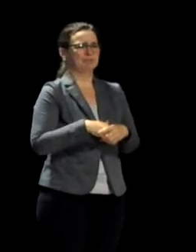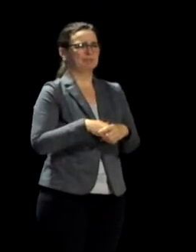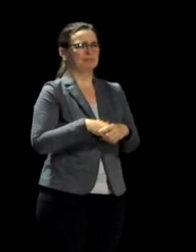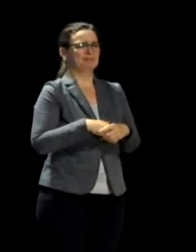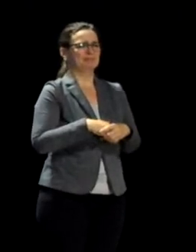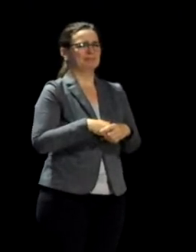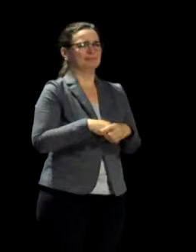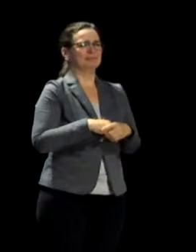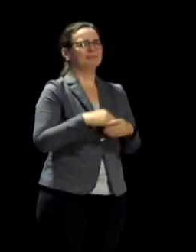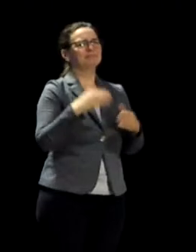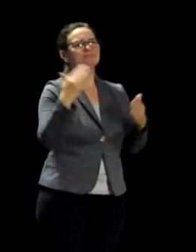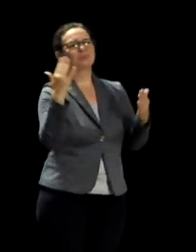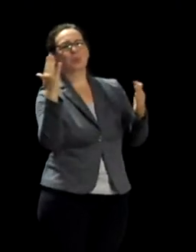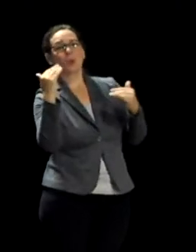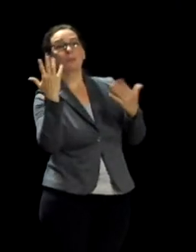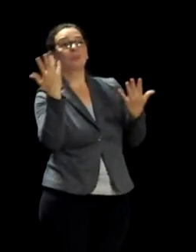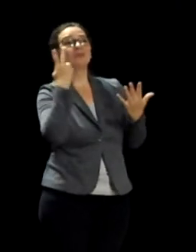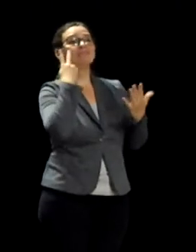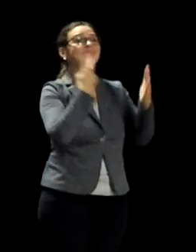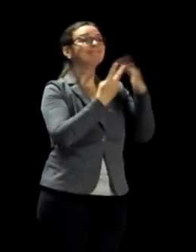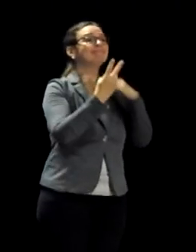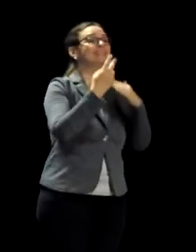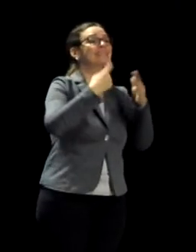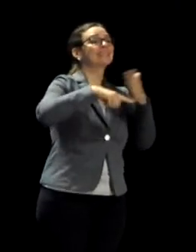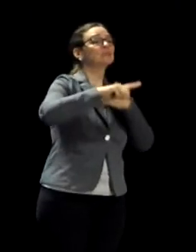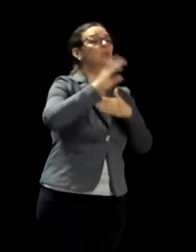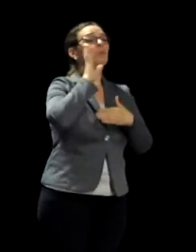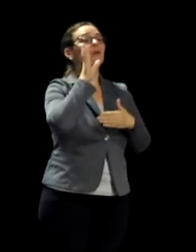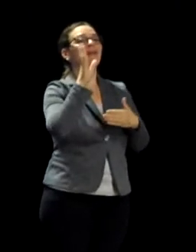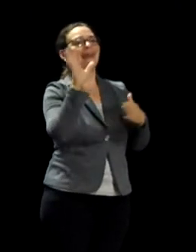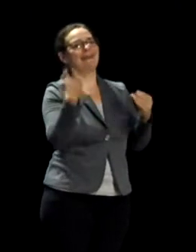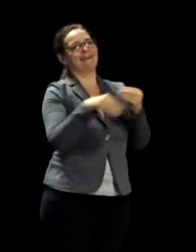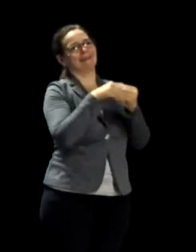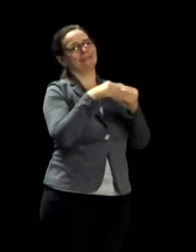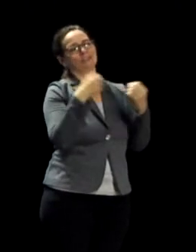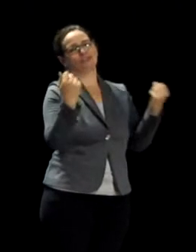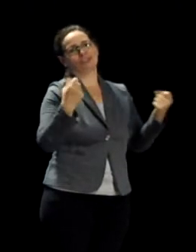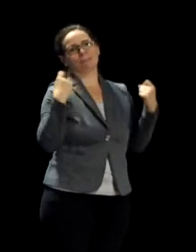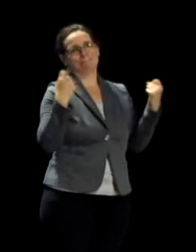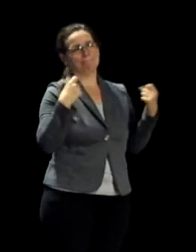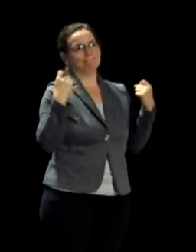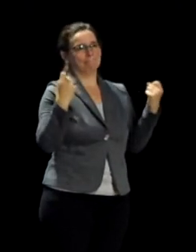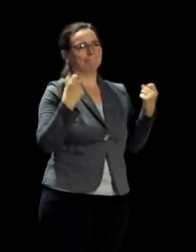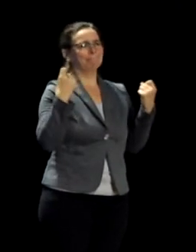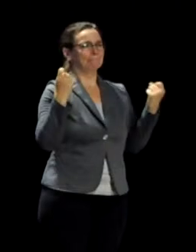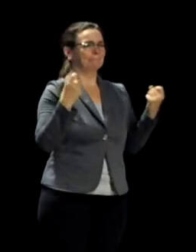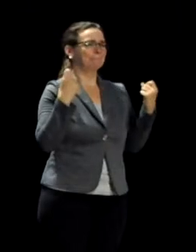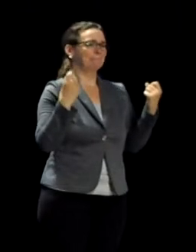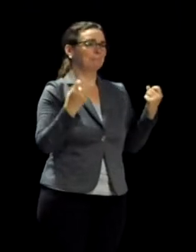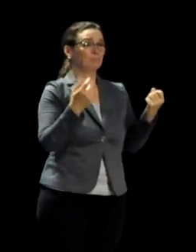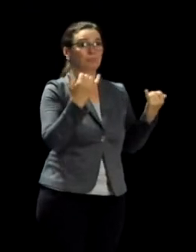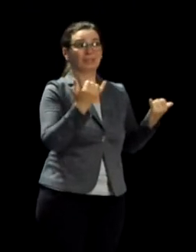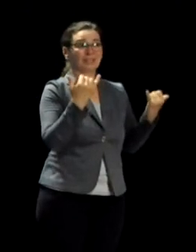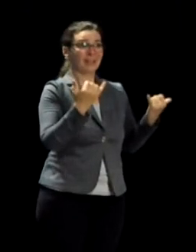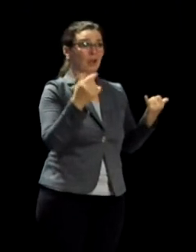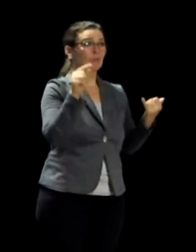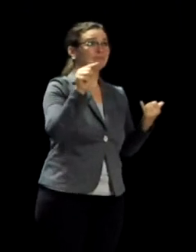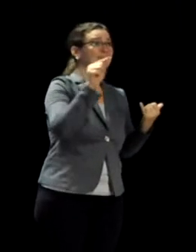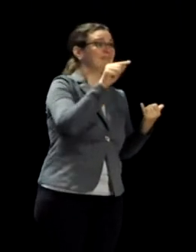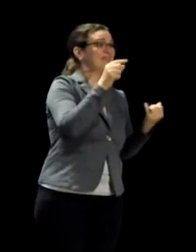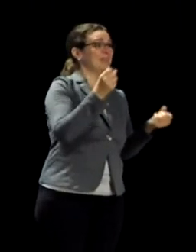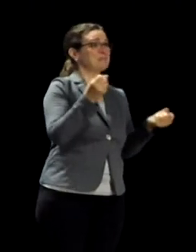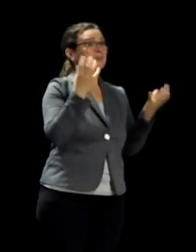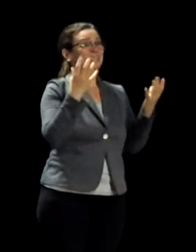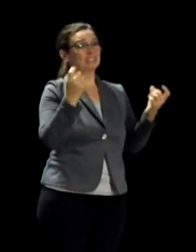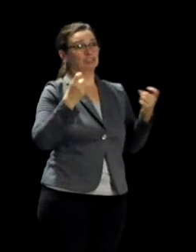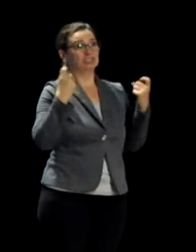week we can have things with gyms. I think gyms should be using, a lot of gyms already have this, but